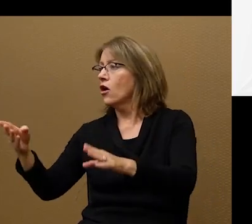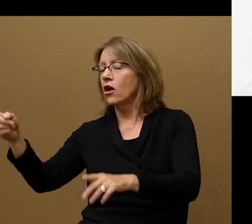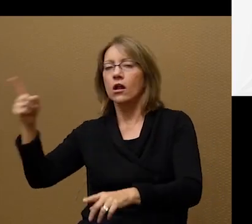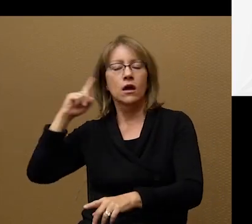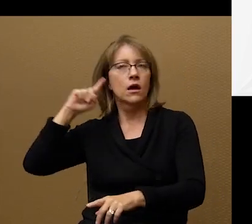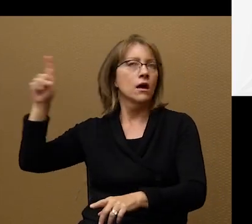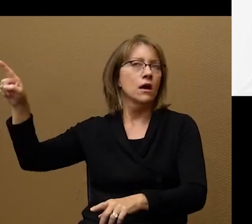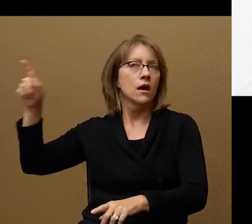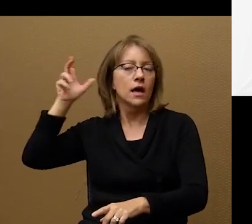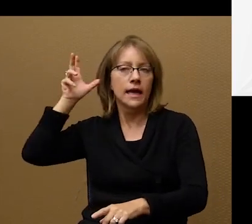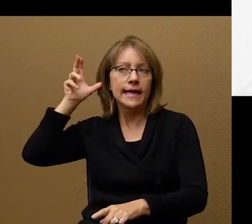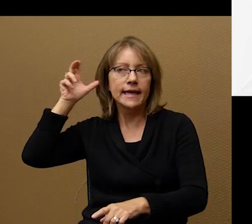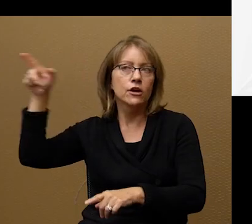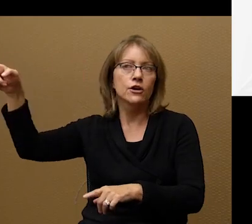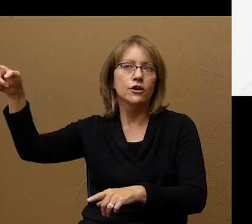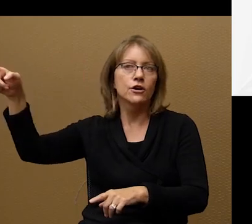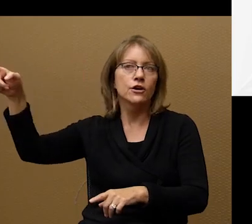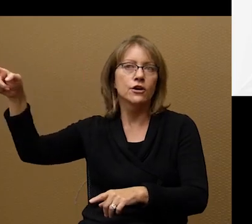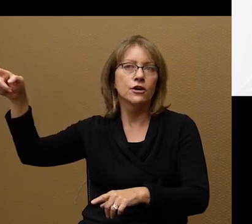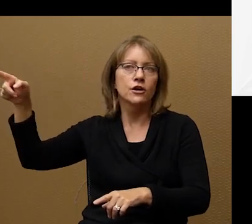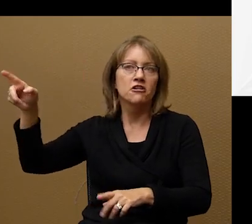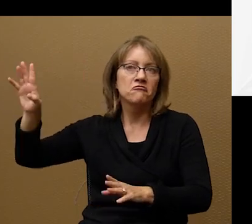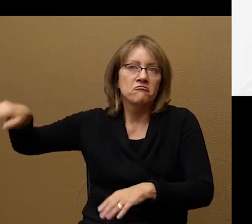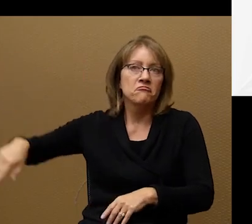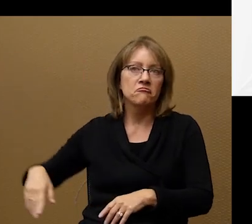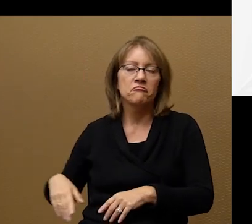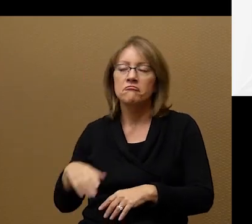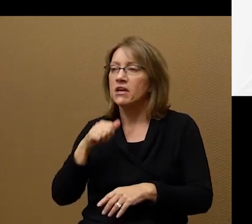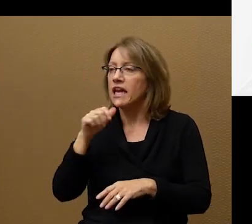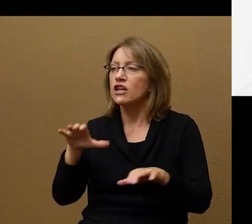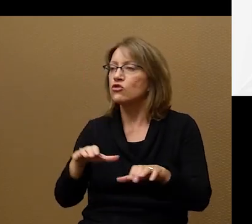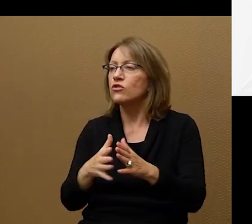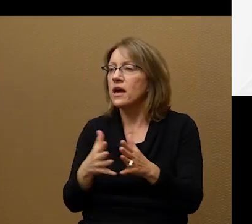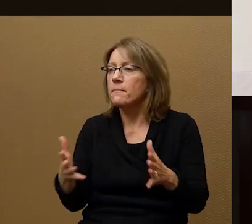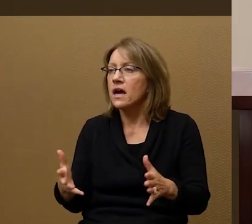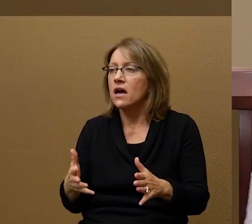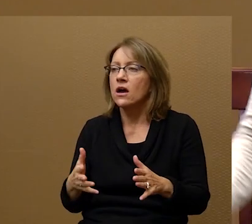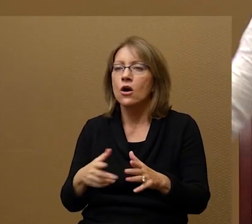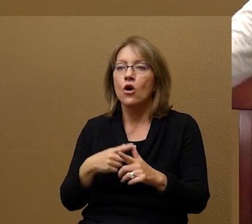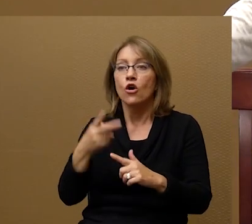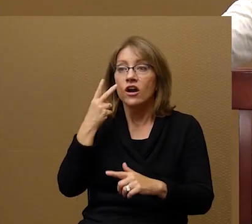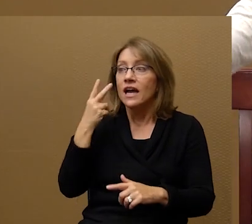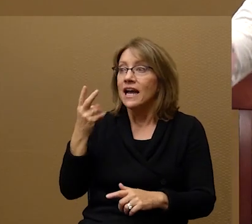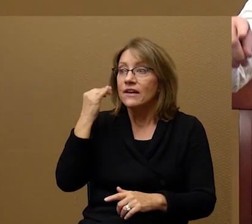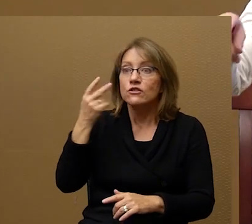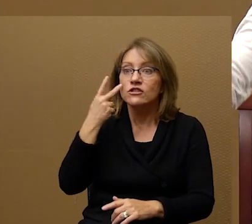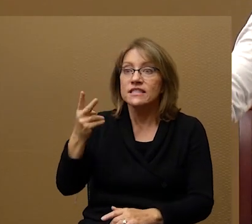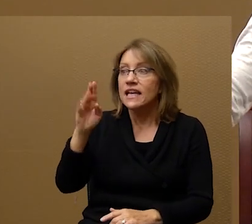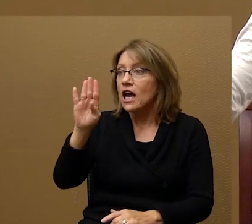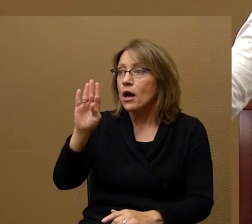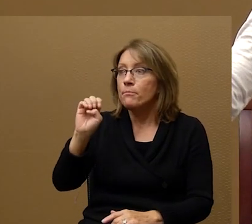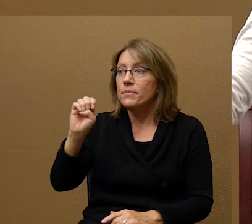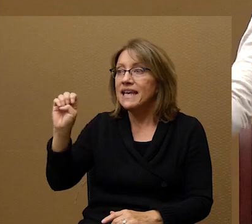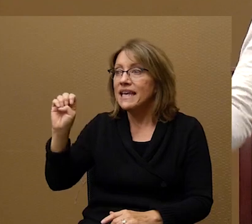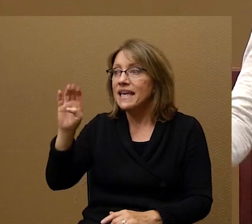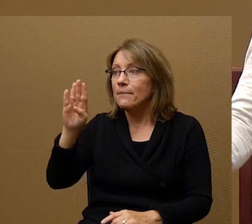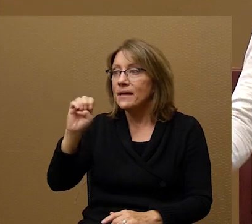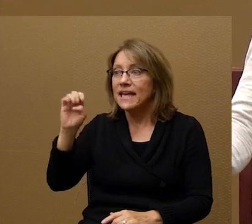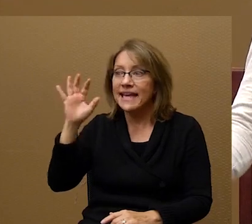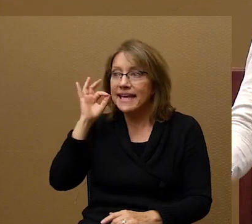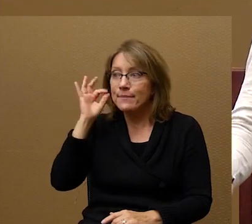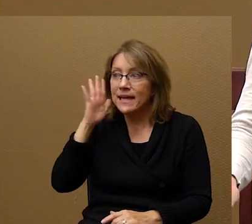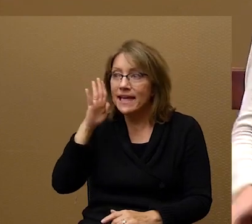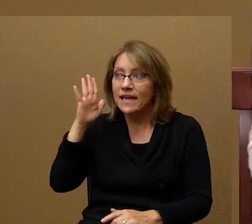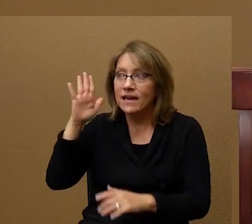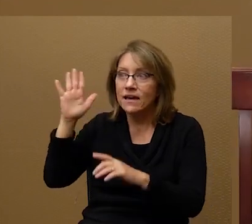it, you don't really do much about it, or if you see a bee, kind of flying around, not